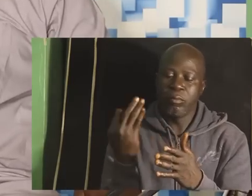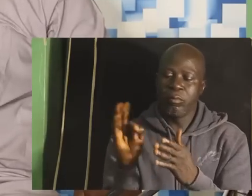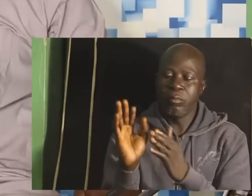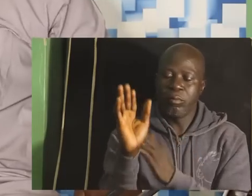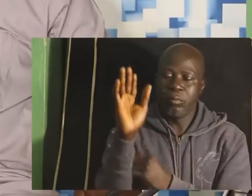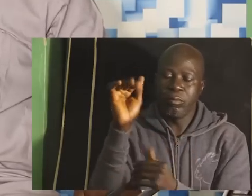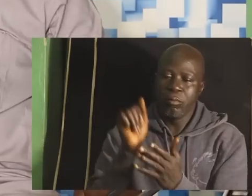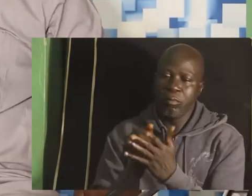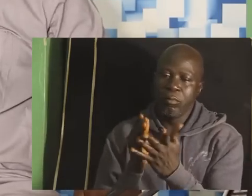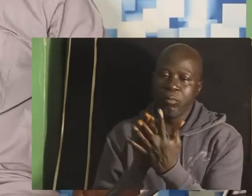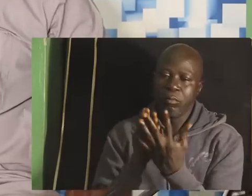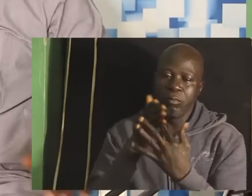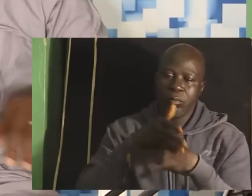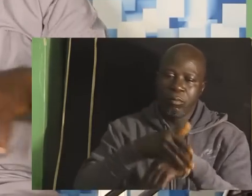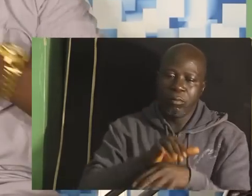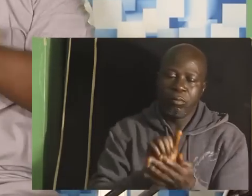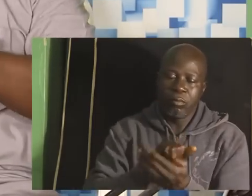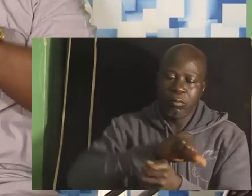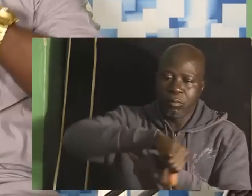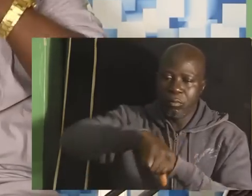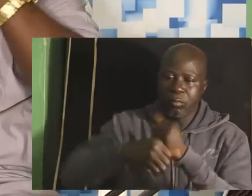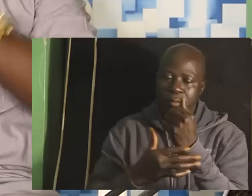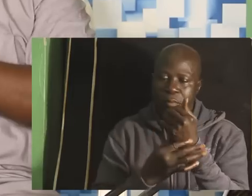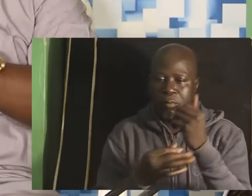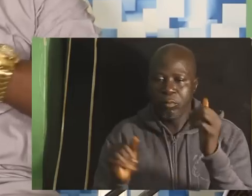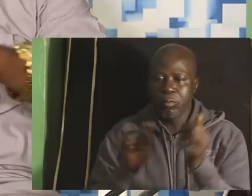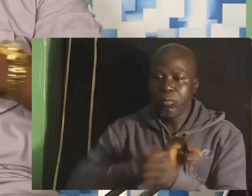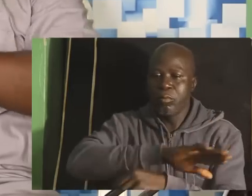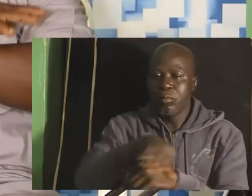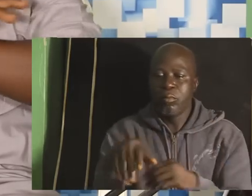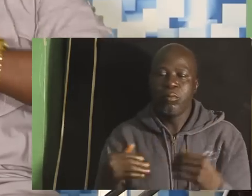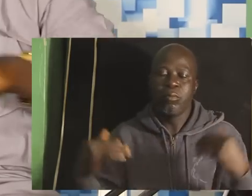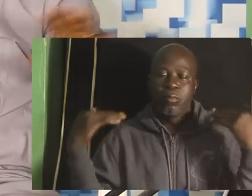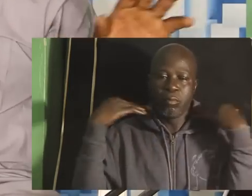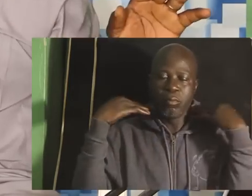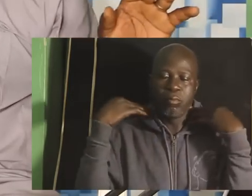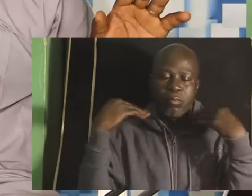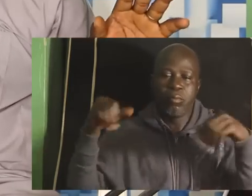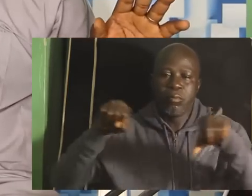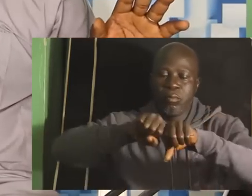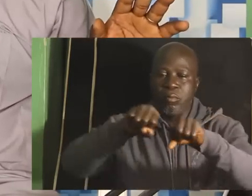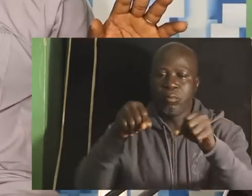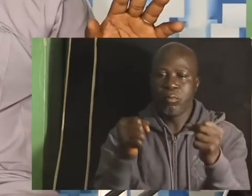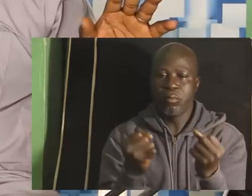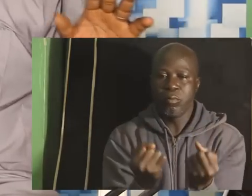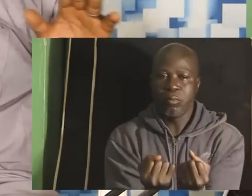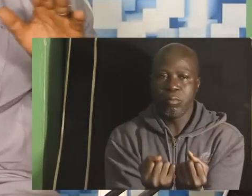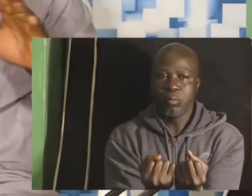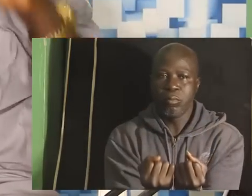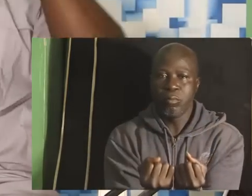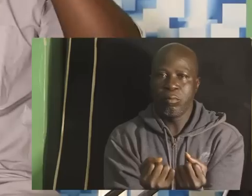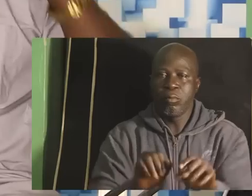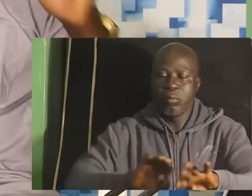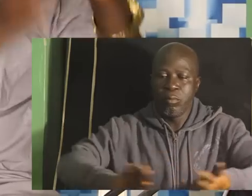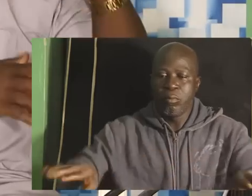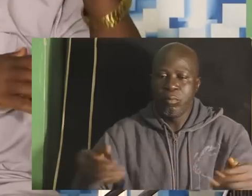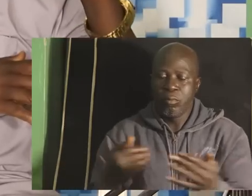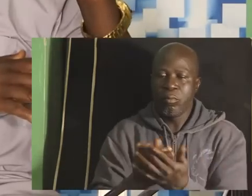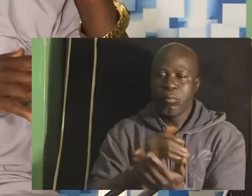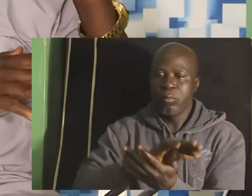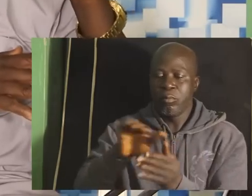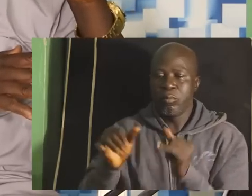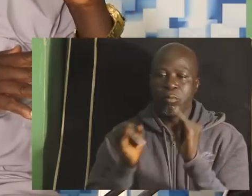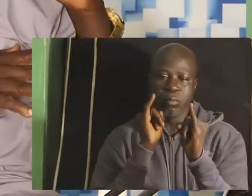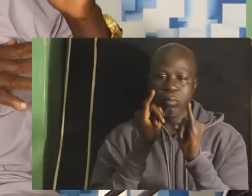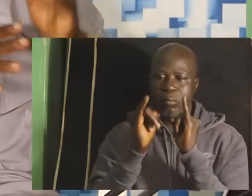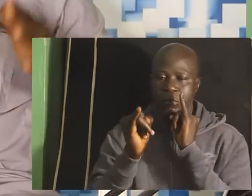pa se ororo that by anointing gbogbo ide adiji japatapata raise yours to pieces iwe isaiah